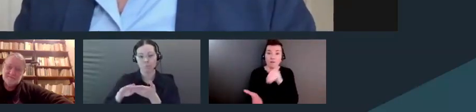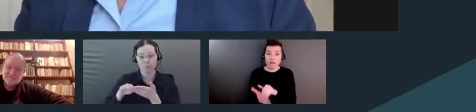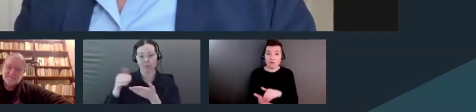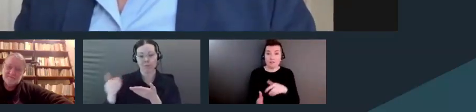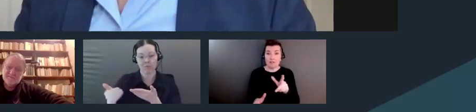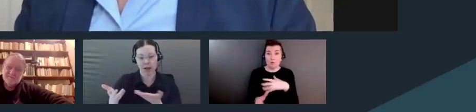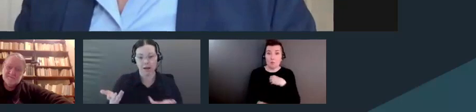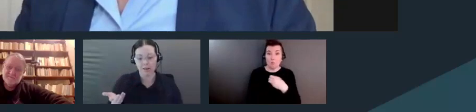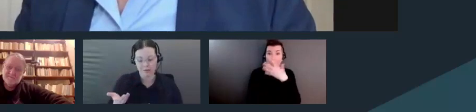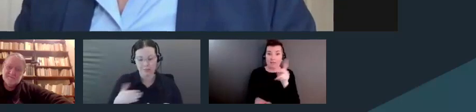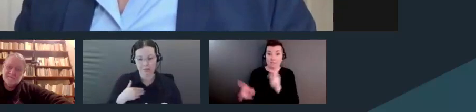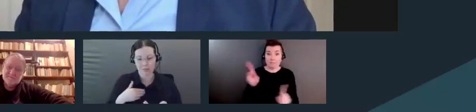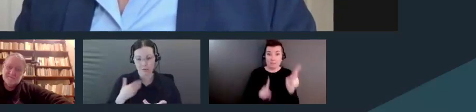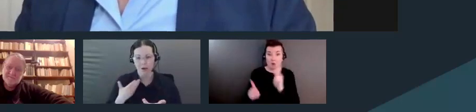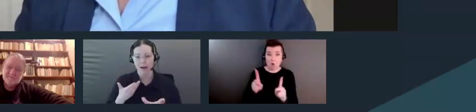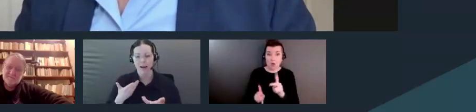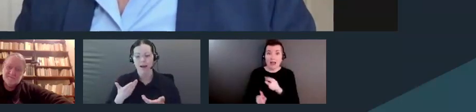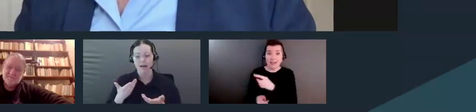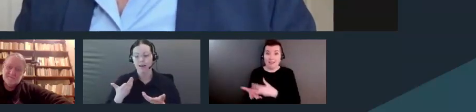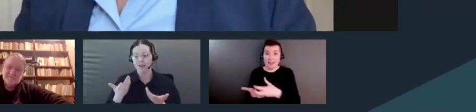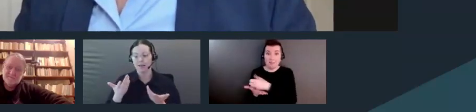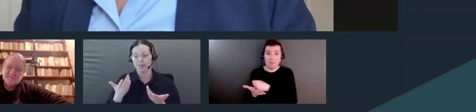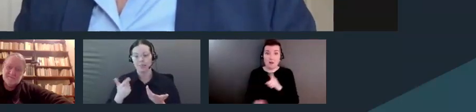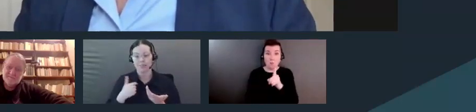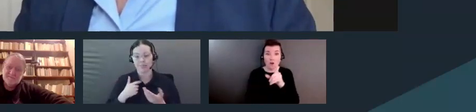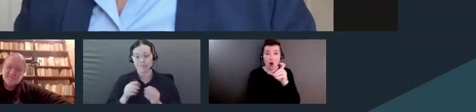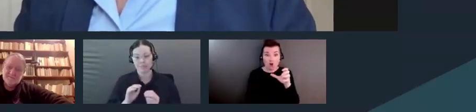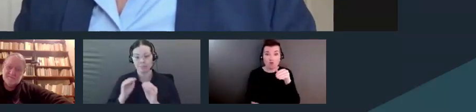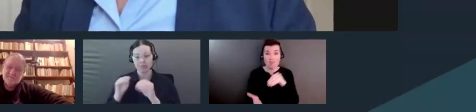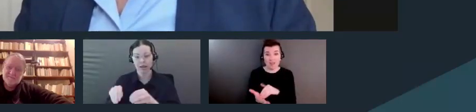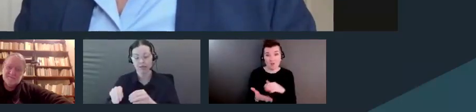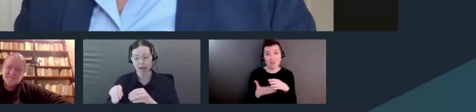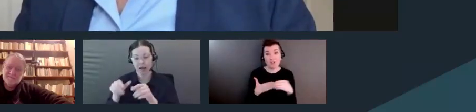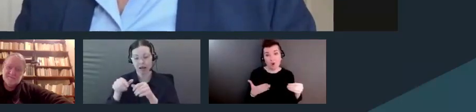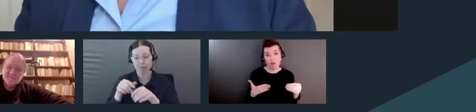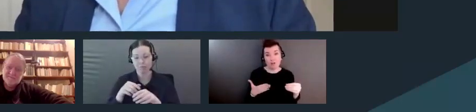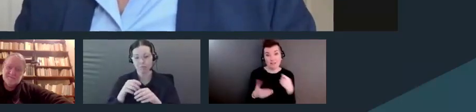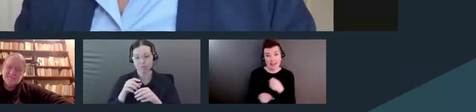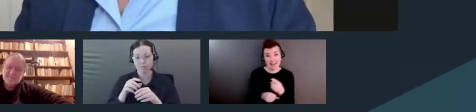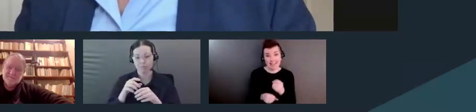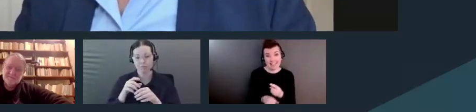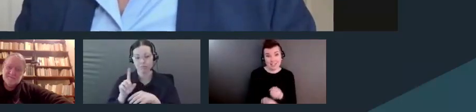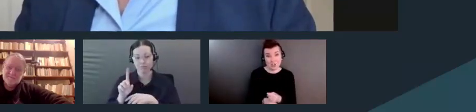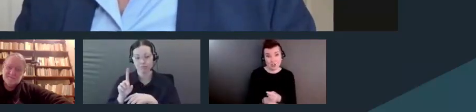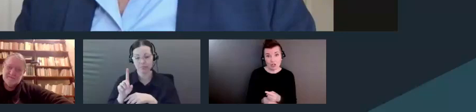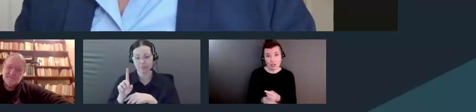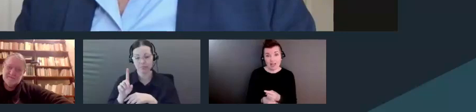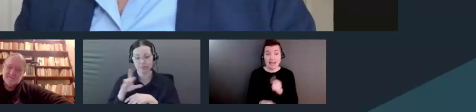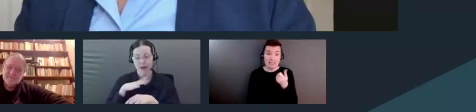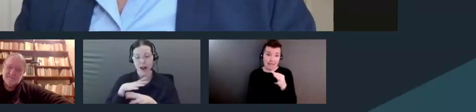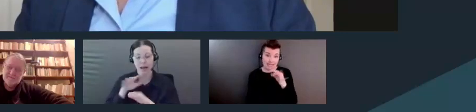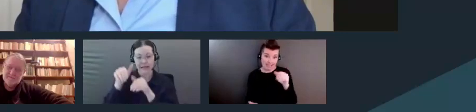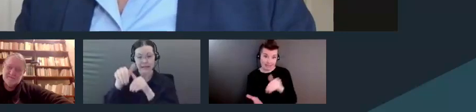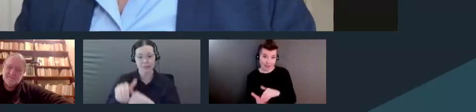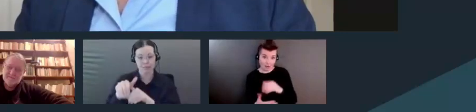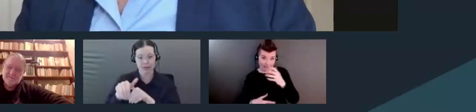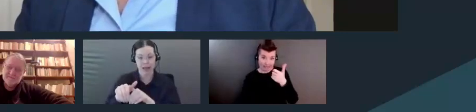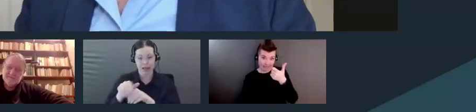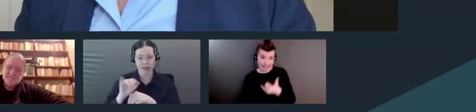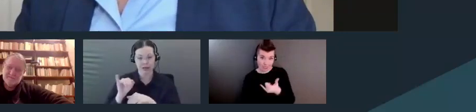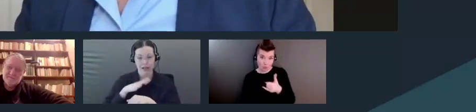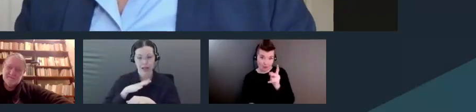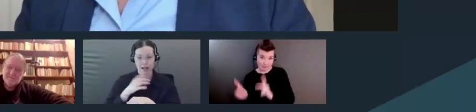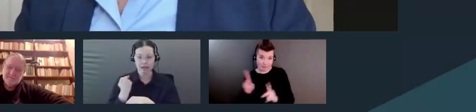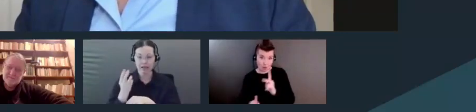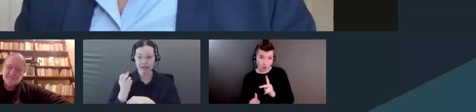Nunavut was over $100,000. What was the median income for the 19,000 Inuit?